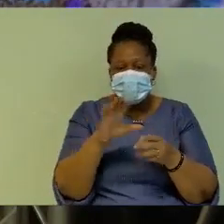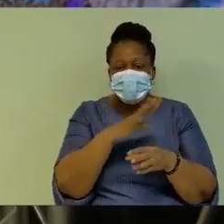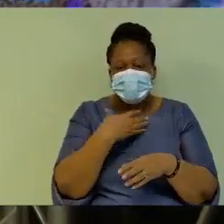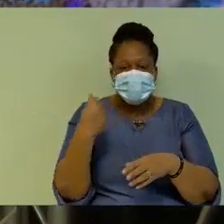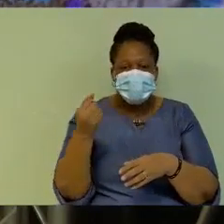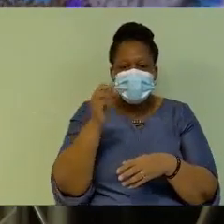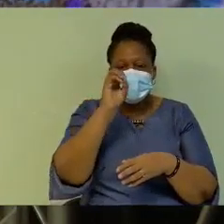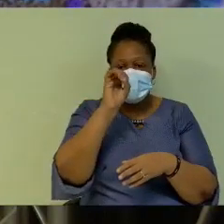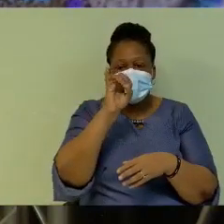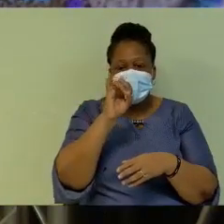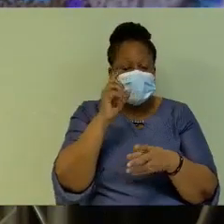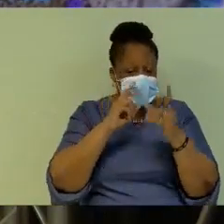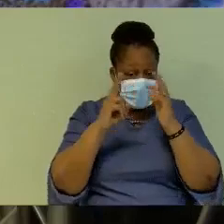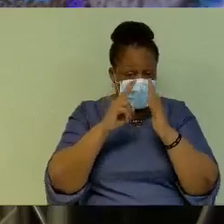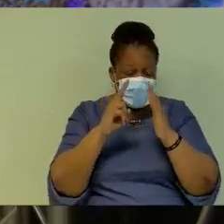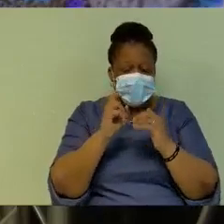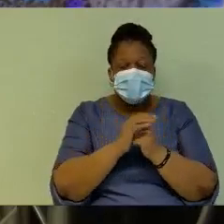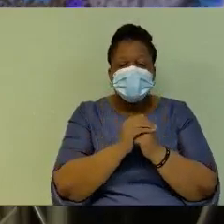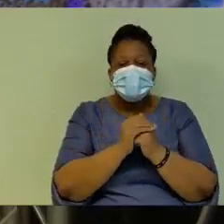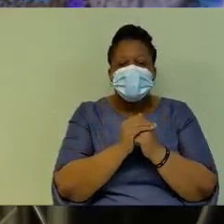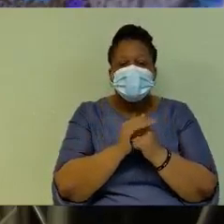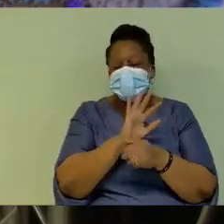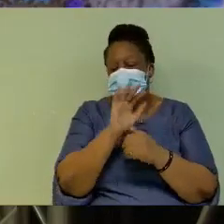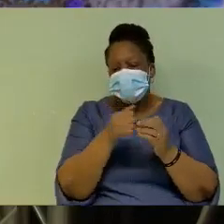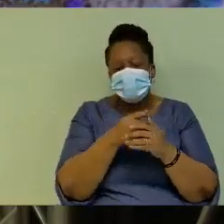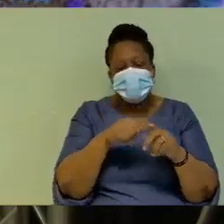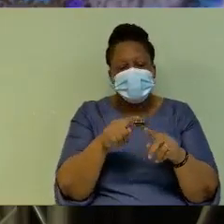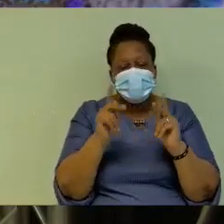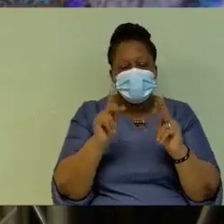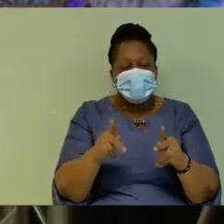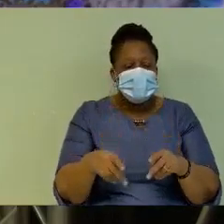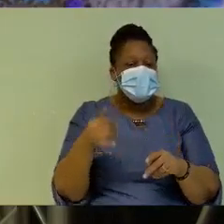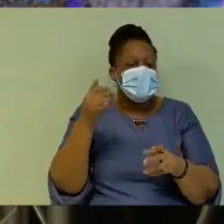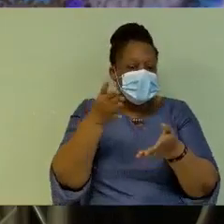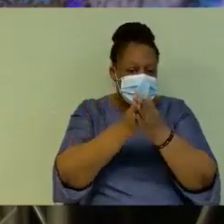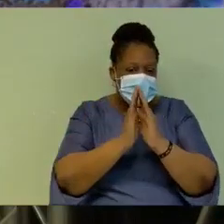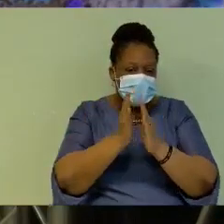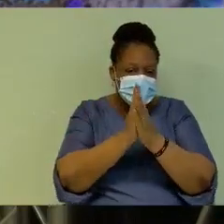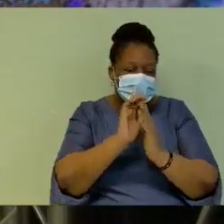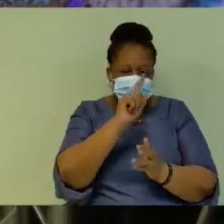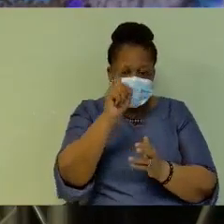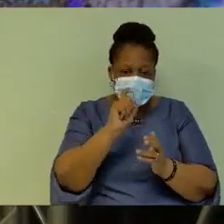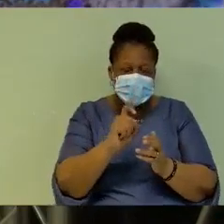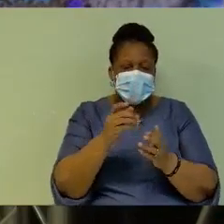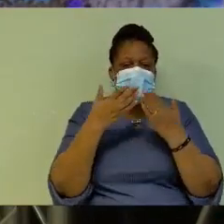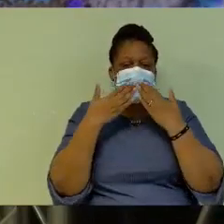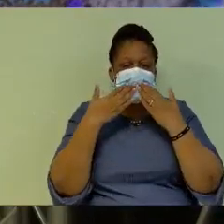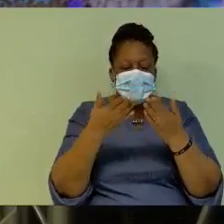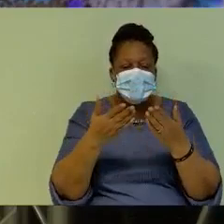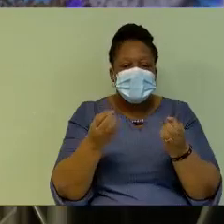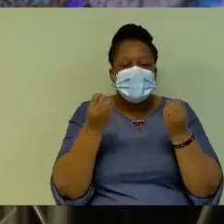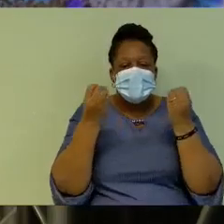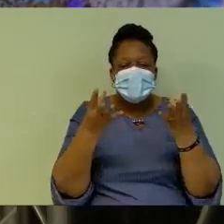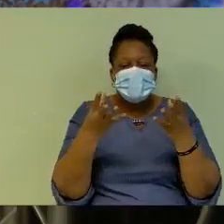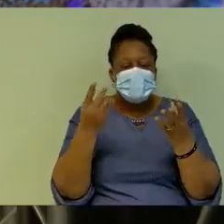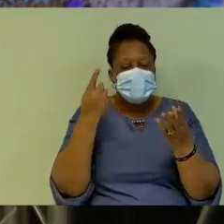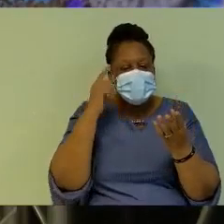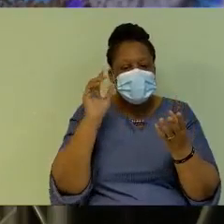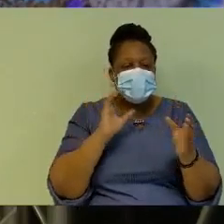Interactive, and to all the media who continue to pose questions from day to day. Thank you very much for your